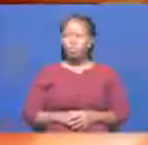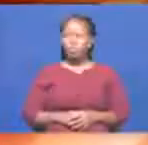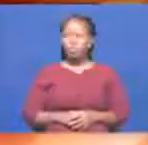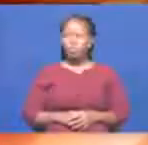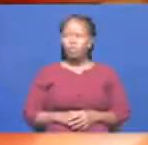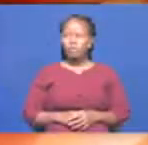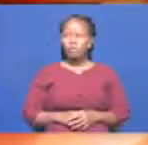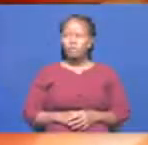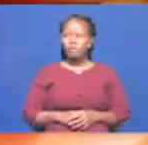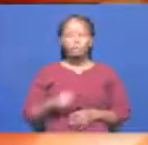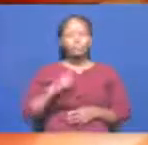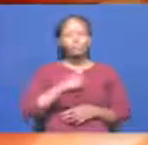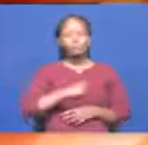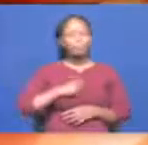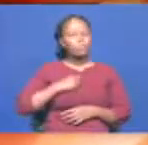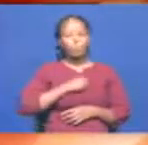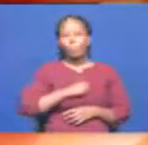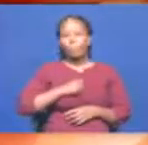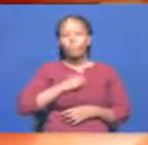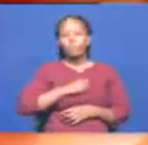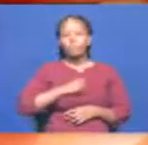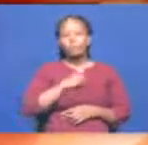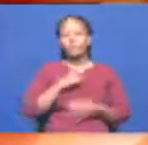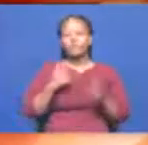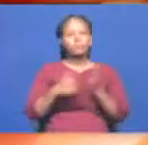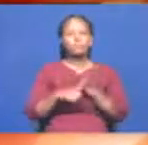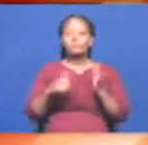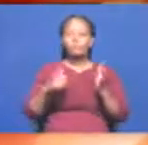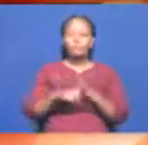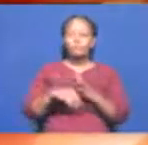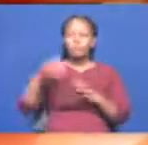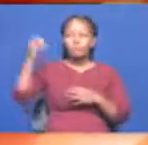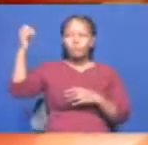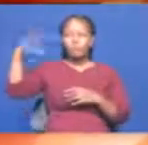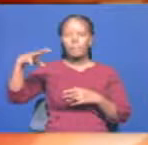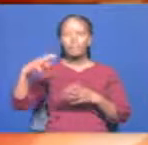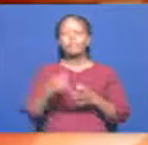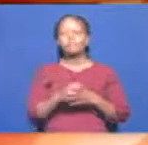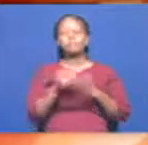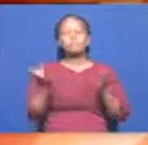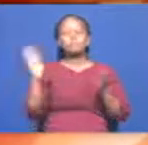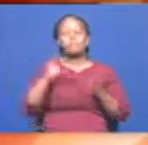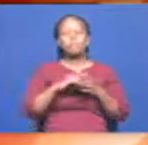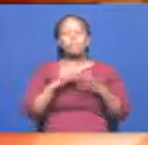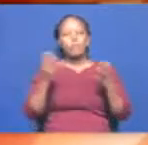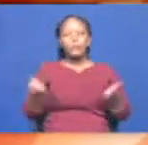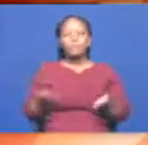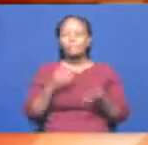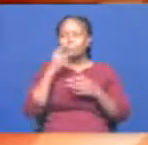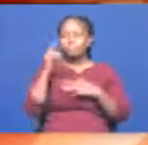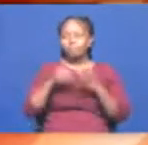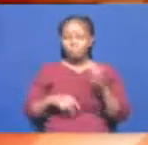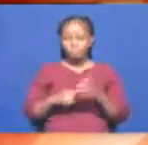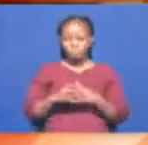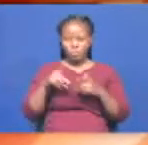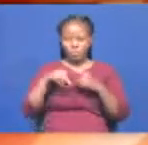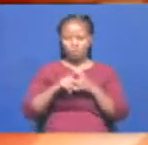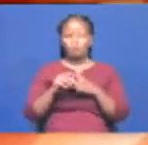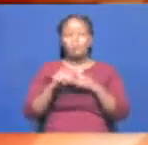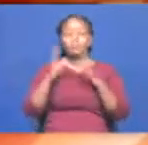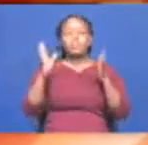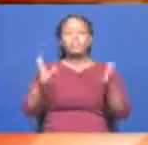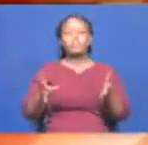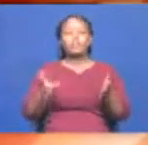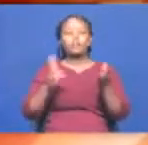Well, we do apologize for that power outage. I'll take it again. And the engineering partnership convention kicks